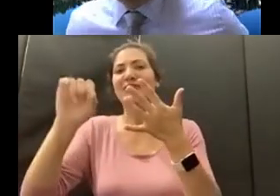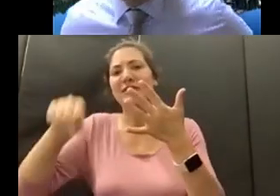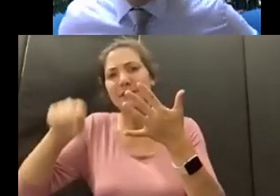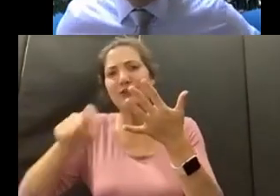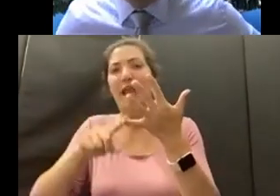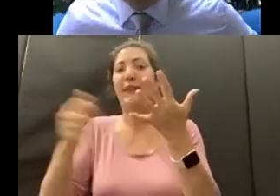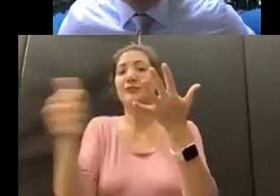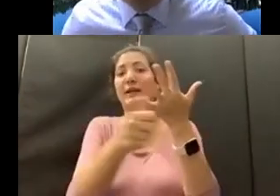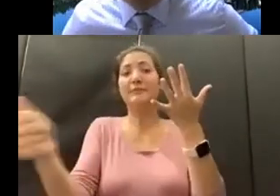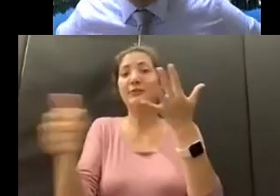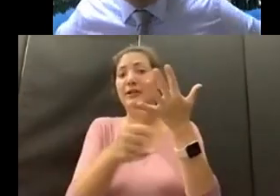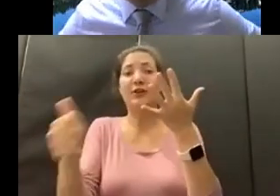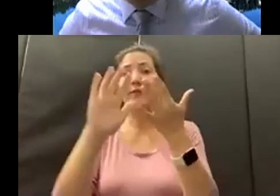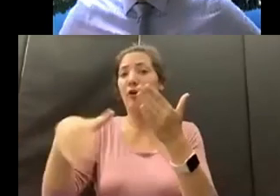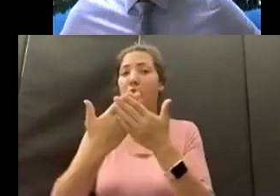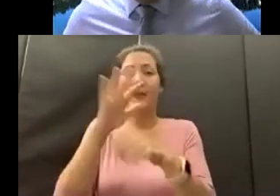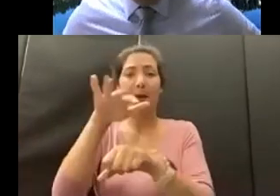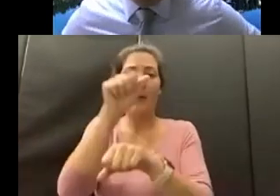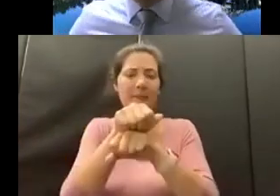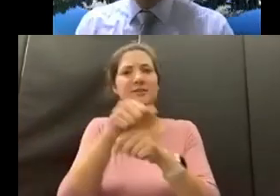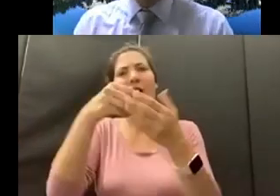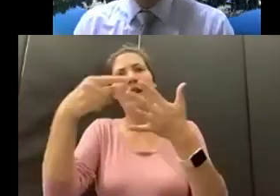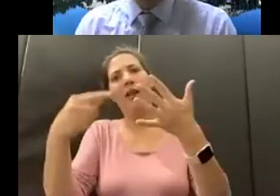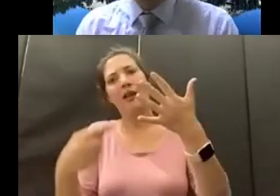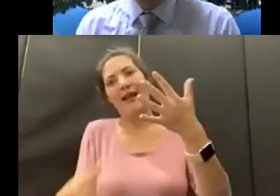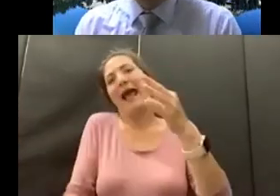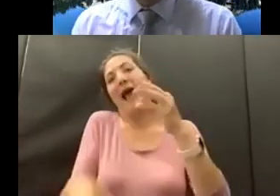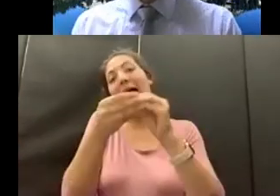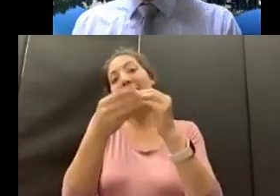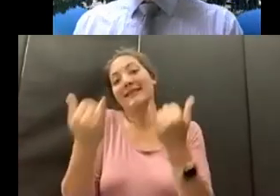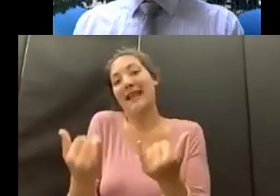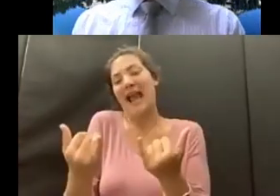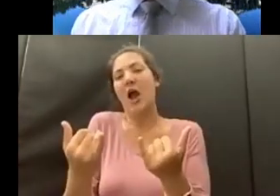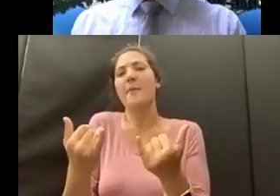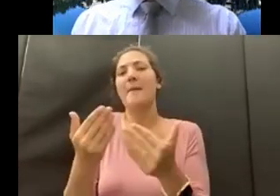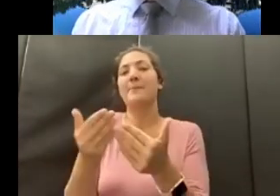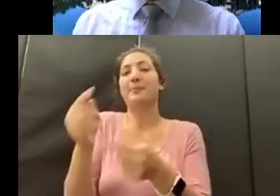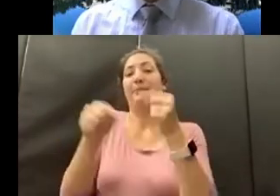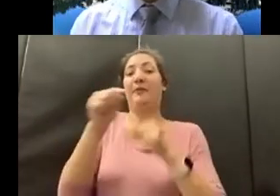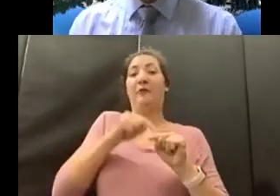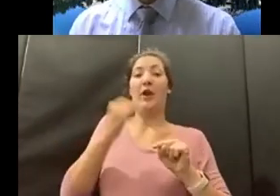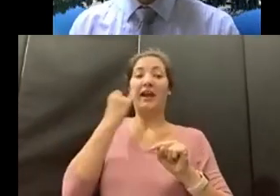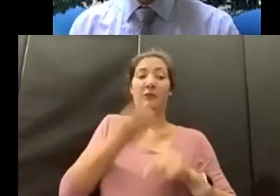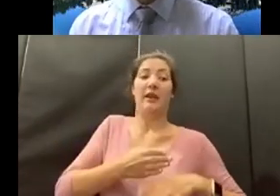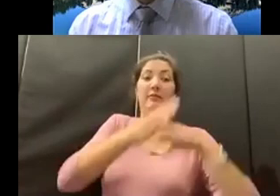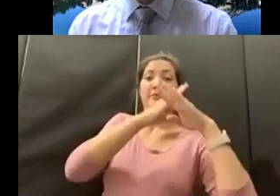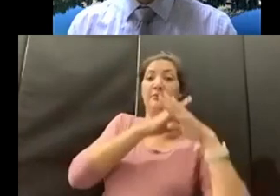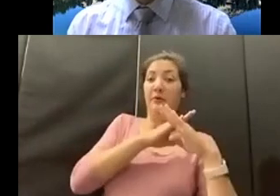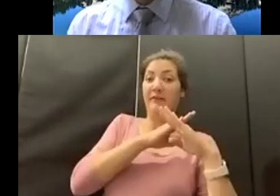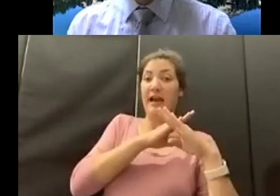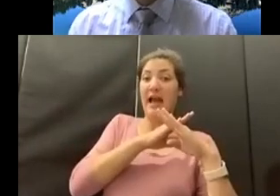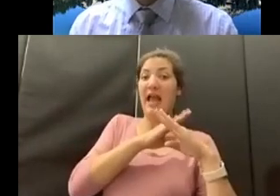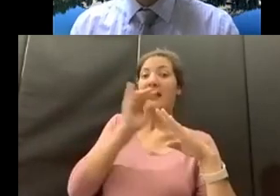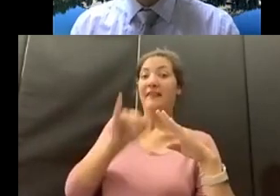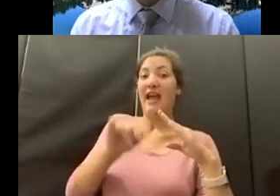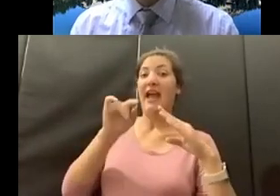from all of these appointments. So this is where I see both addressing the IHSS gap that we